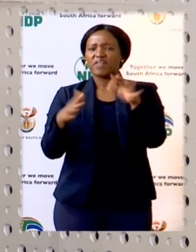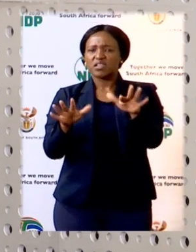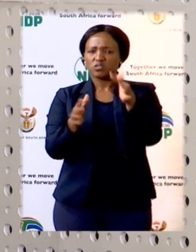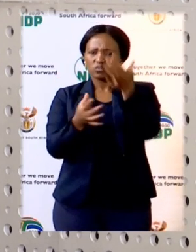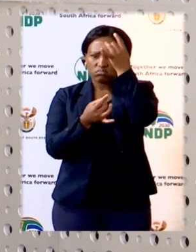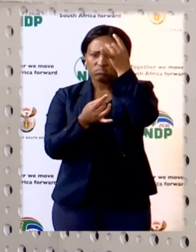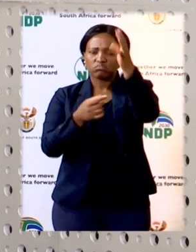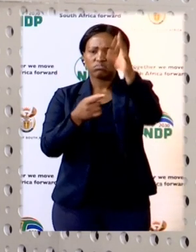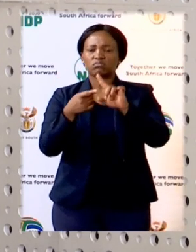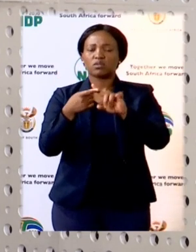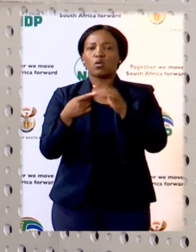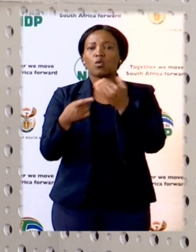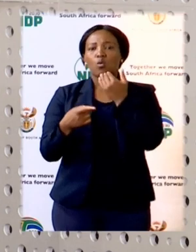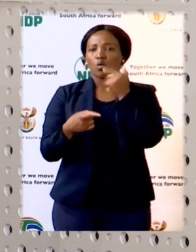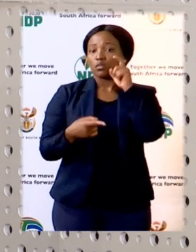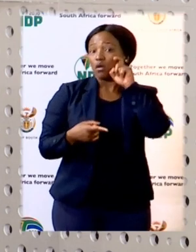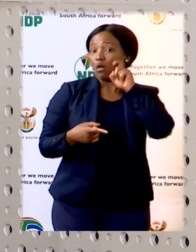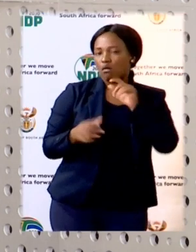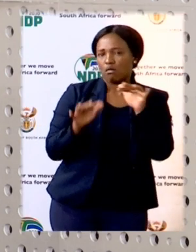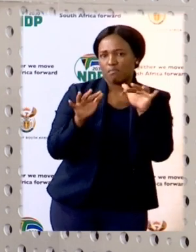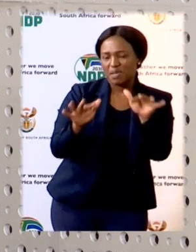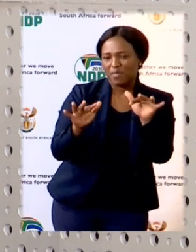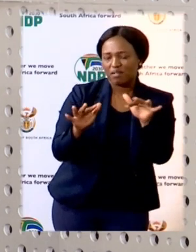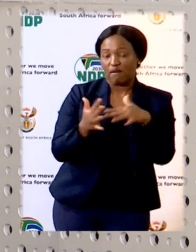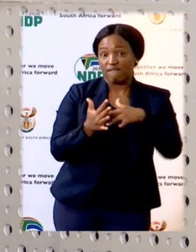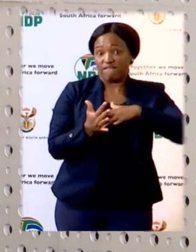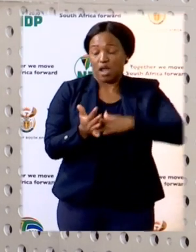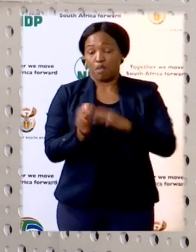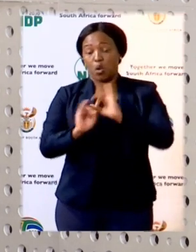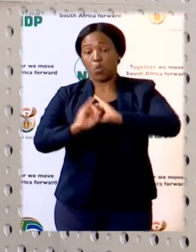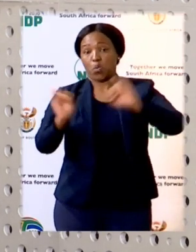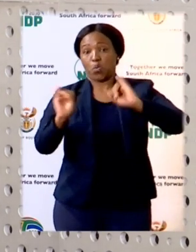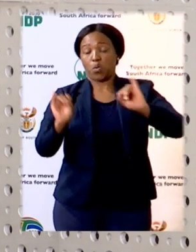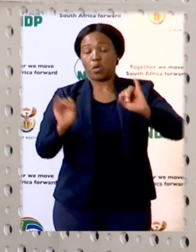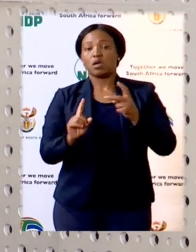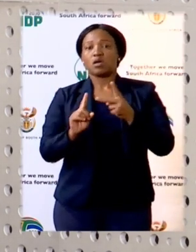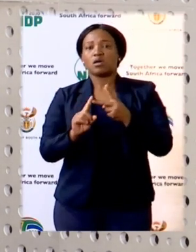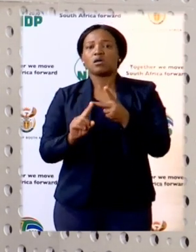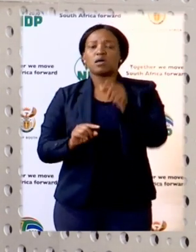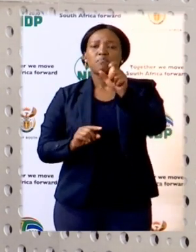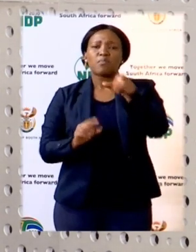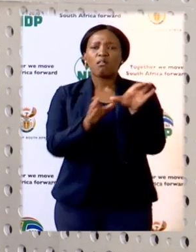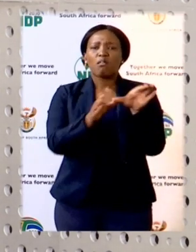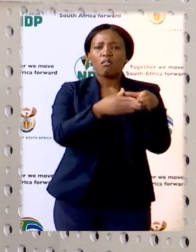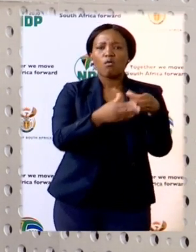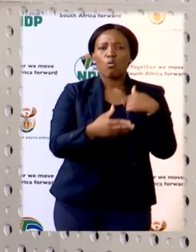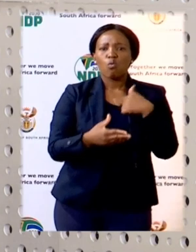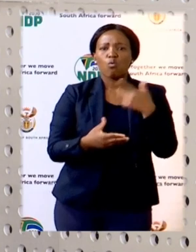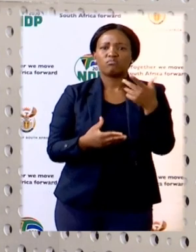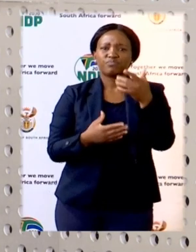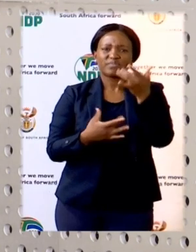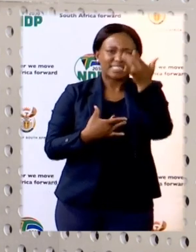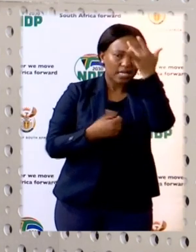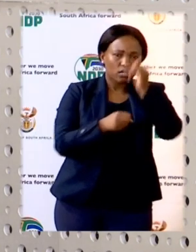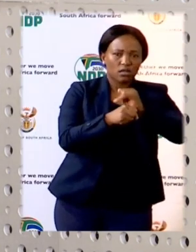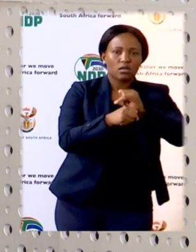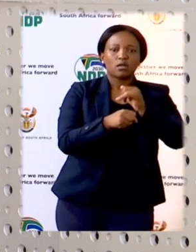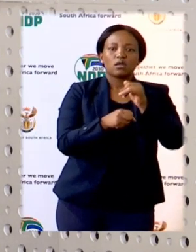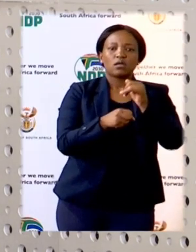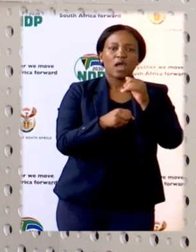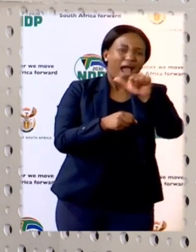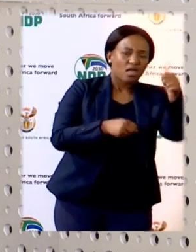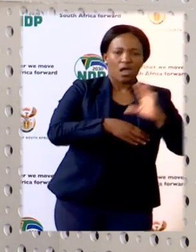in society are senior citizens and those who have, what is it called? Immobility. So that